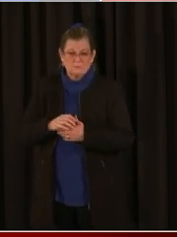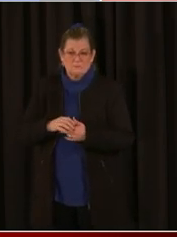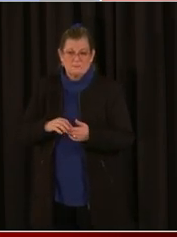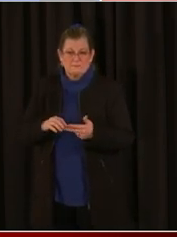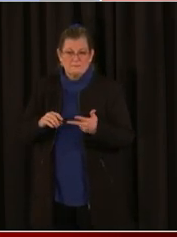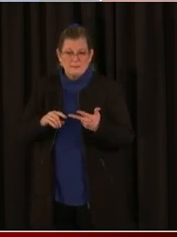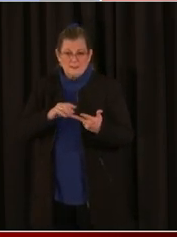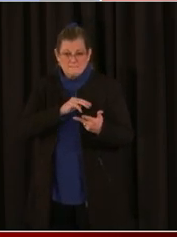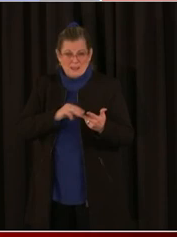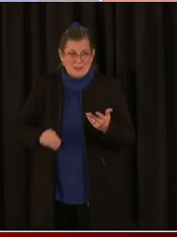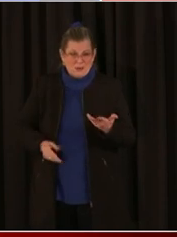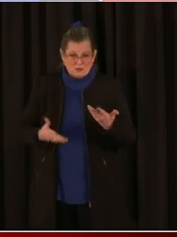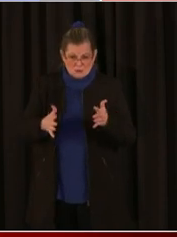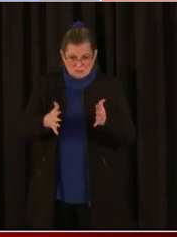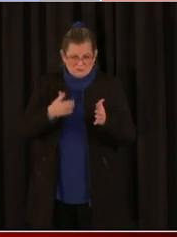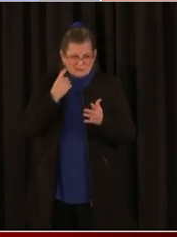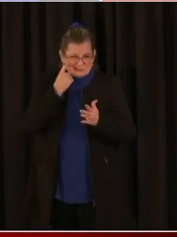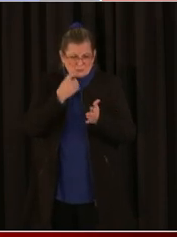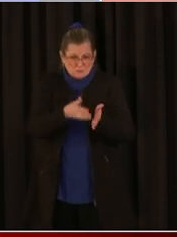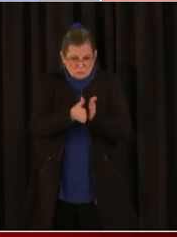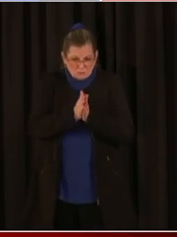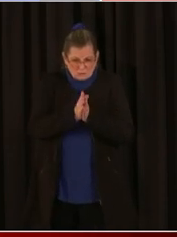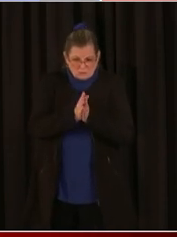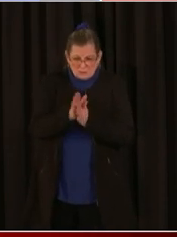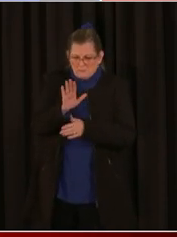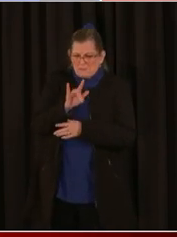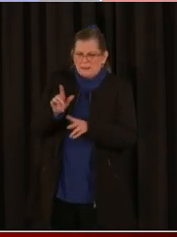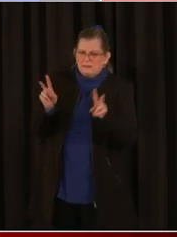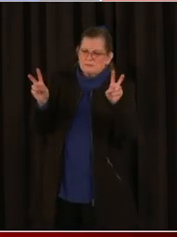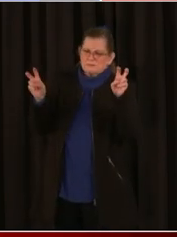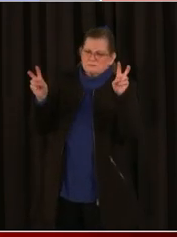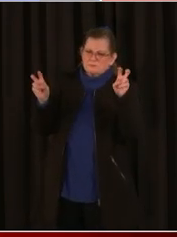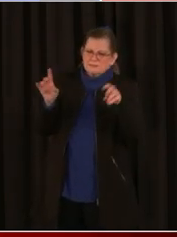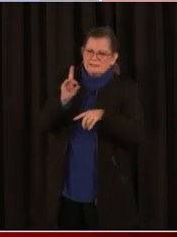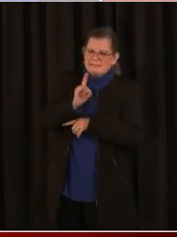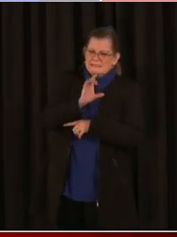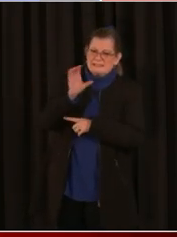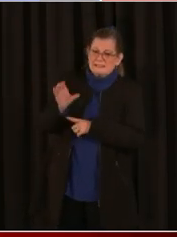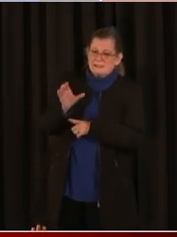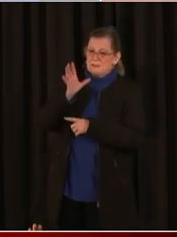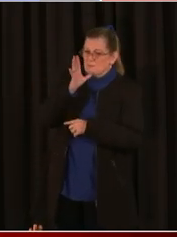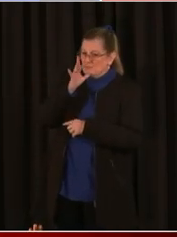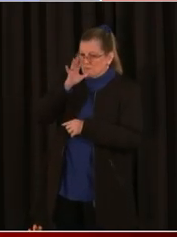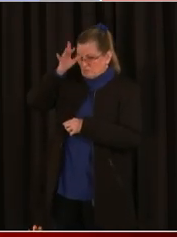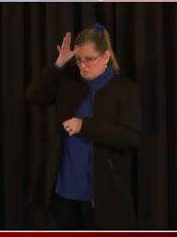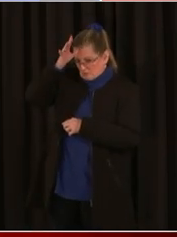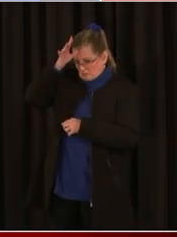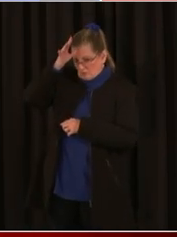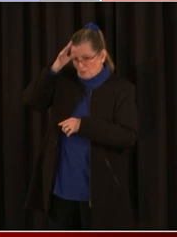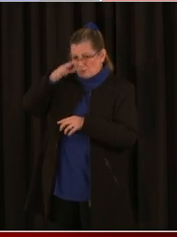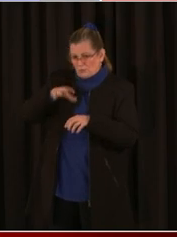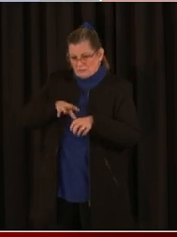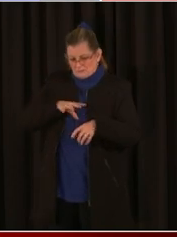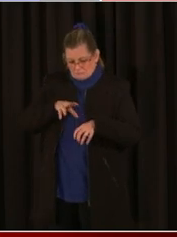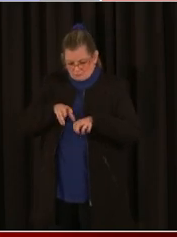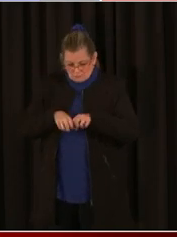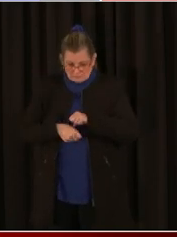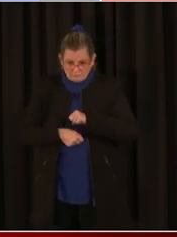request of the mayor, and it is entitled the District Government Parental Bereavement Leave